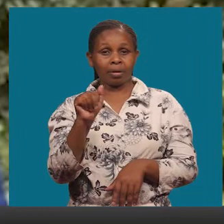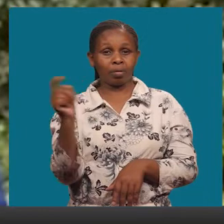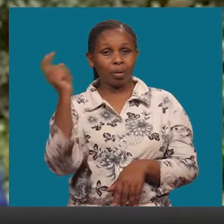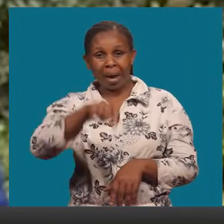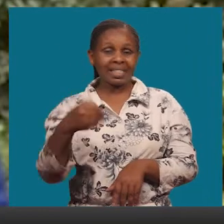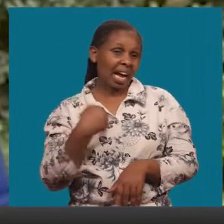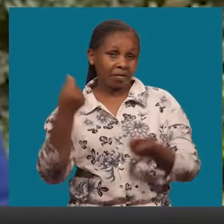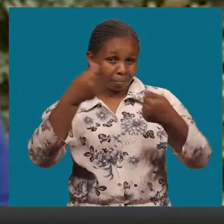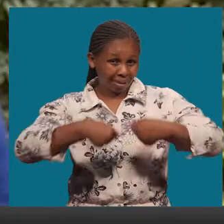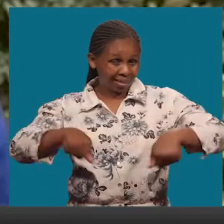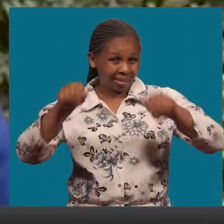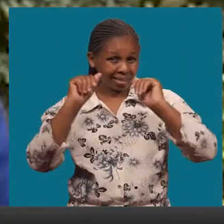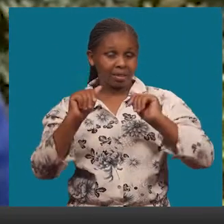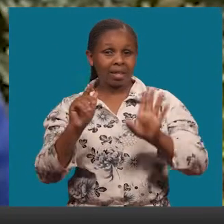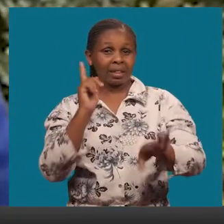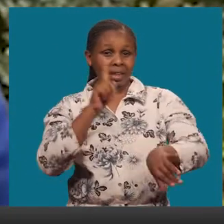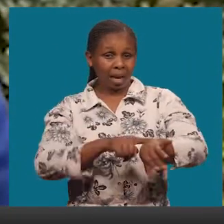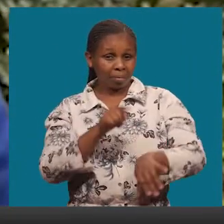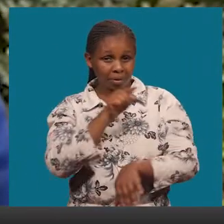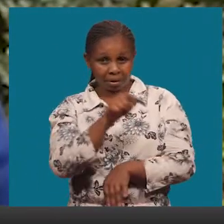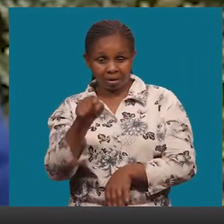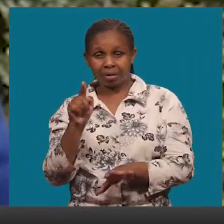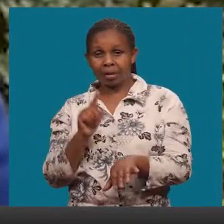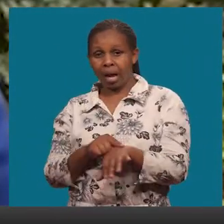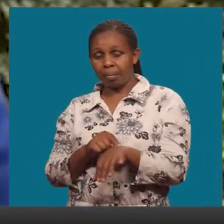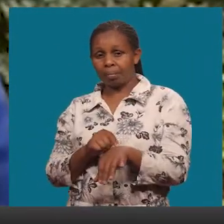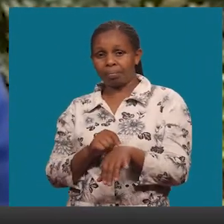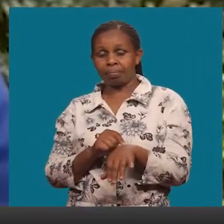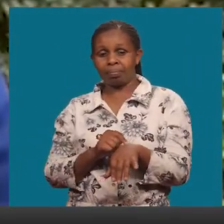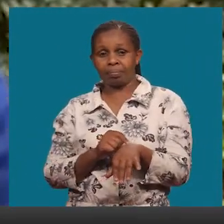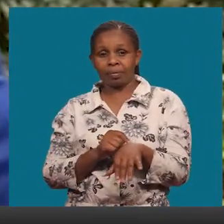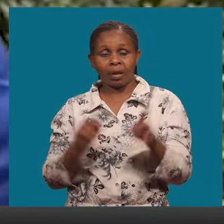up measures as key stakeholders during this time.